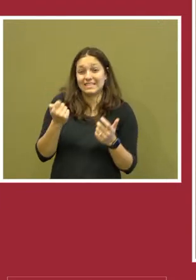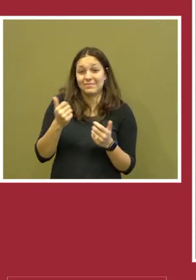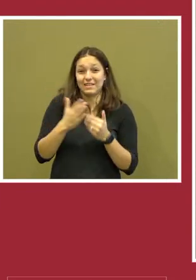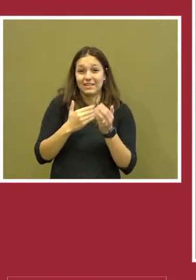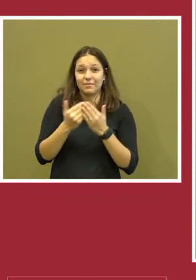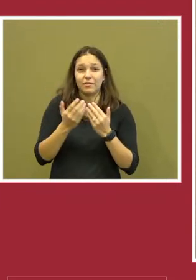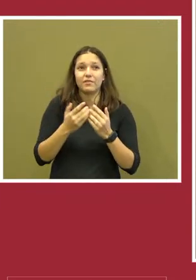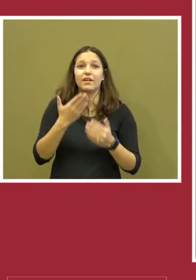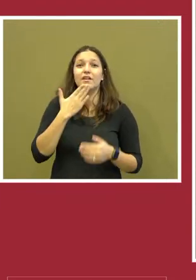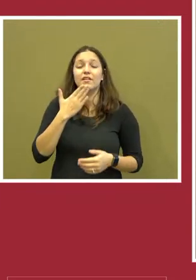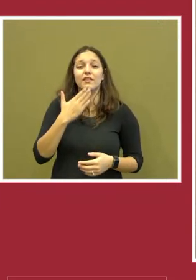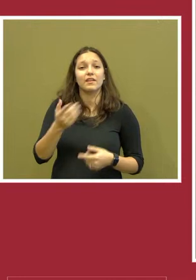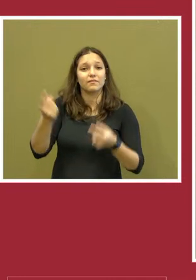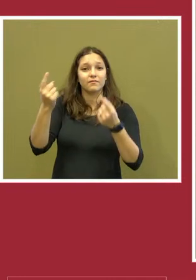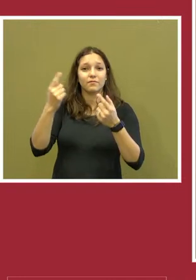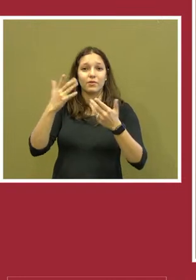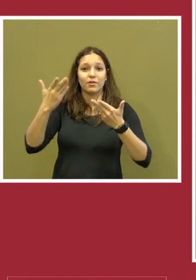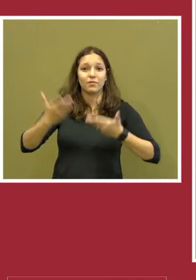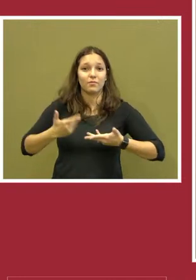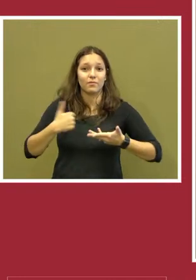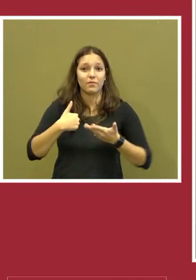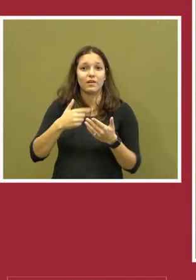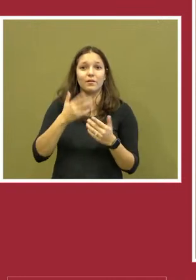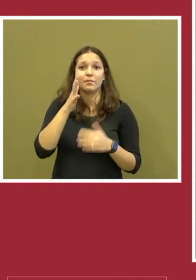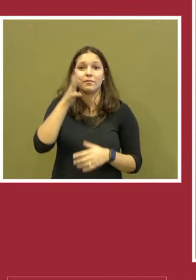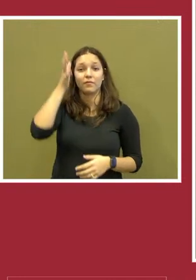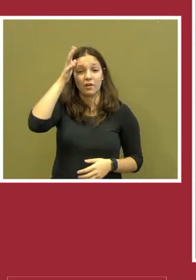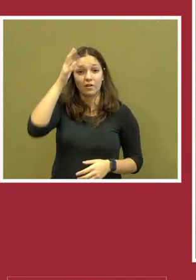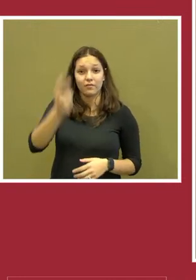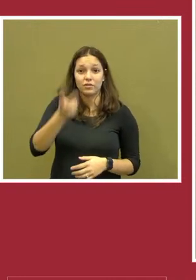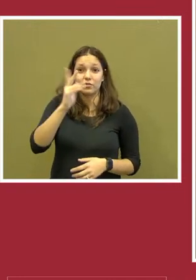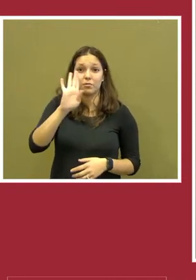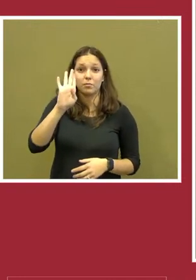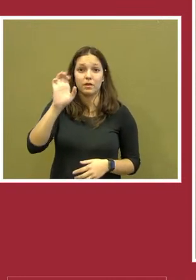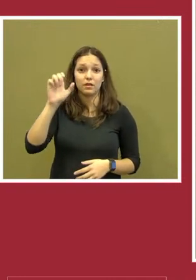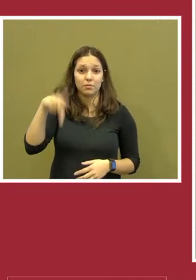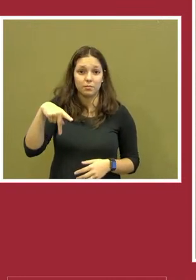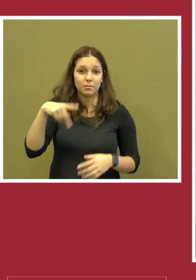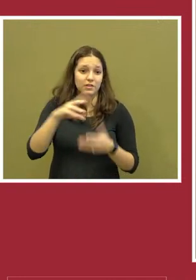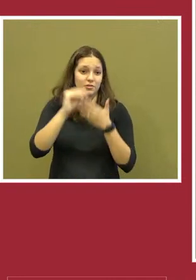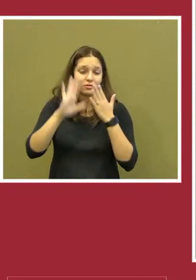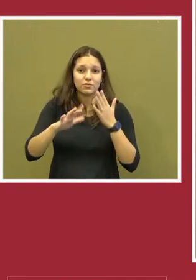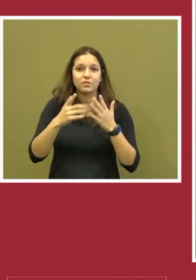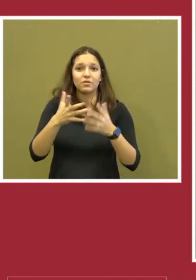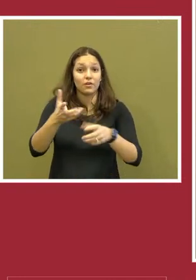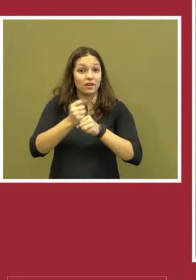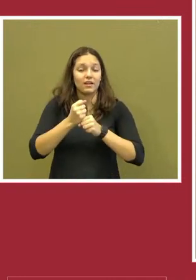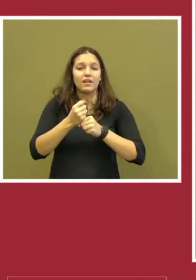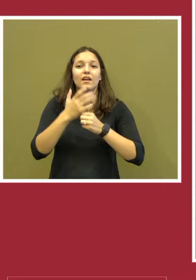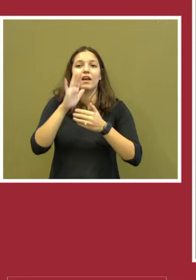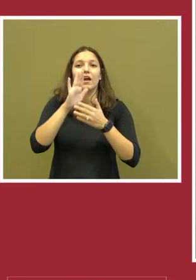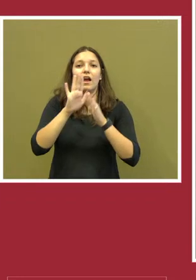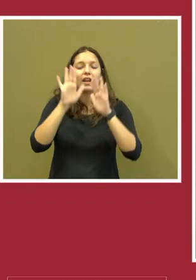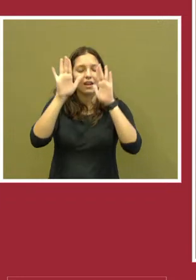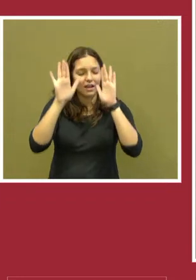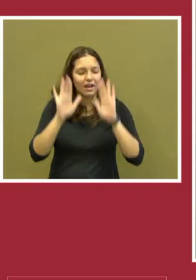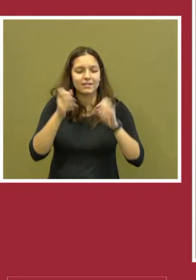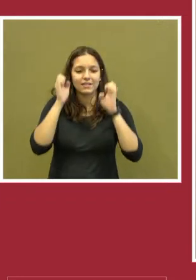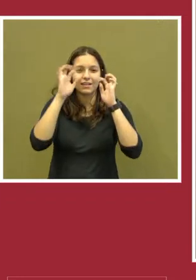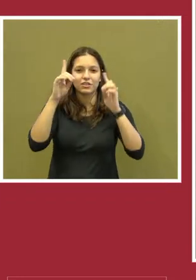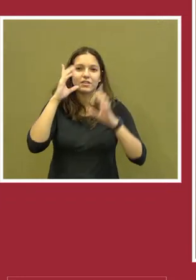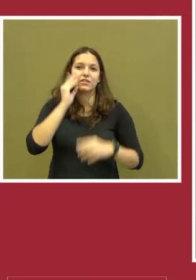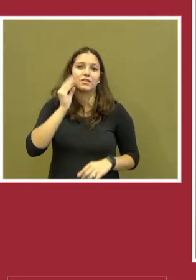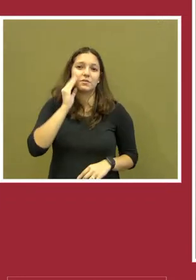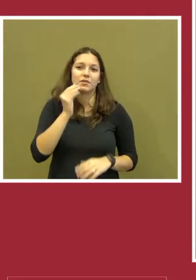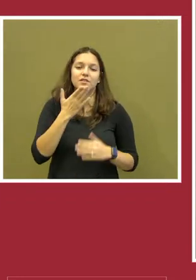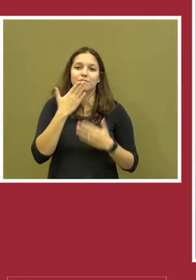Matt McDonald. I'm the father of two Ben Lapine students. They are receiving an excellent education experience, and I am very grateful for that.